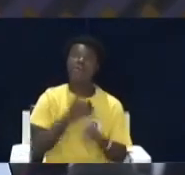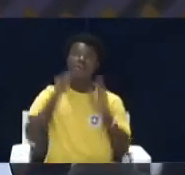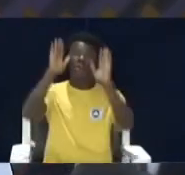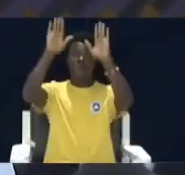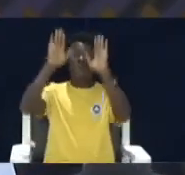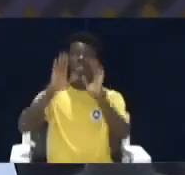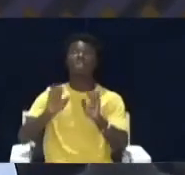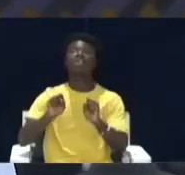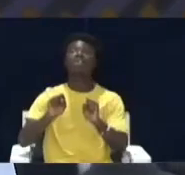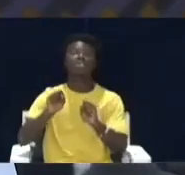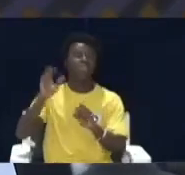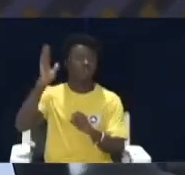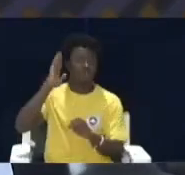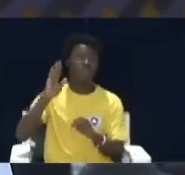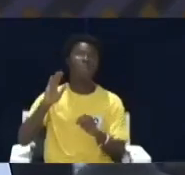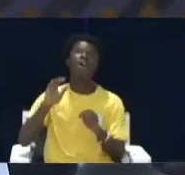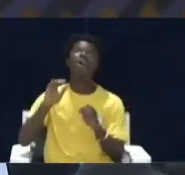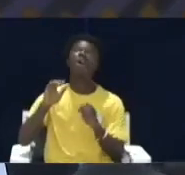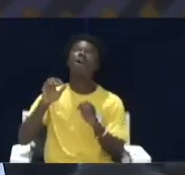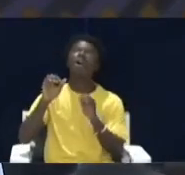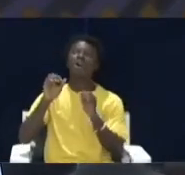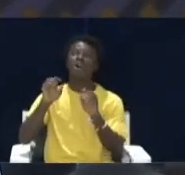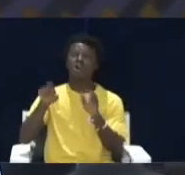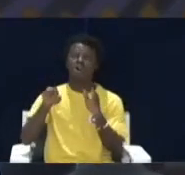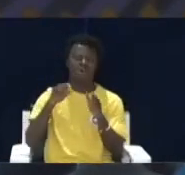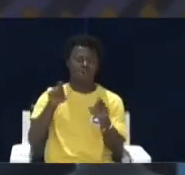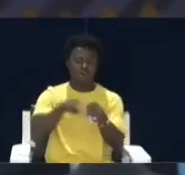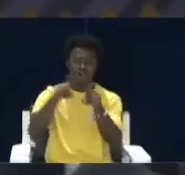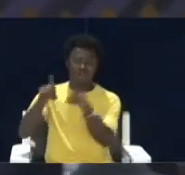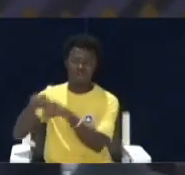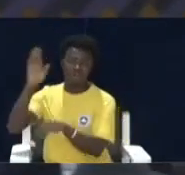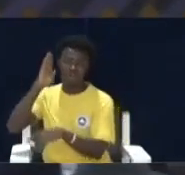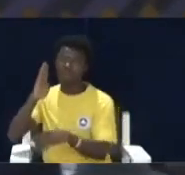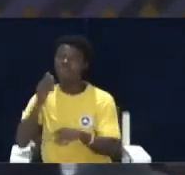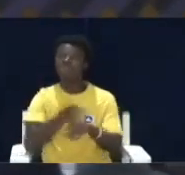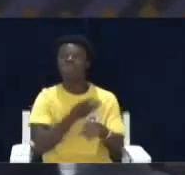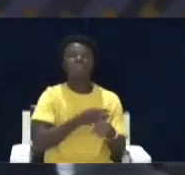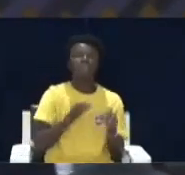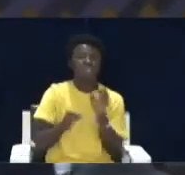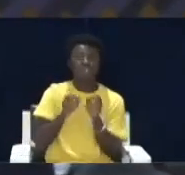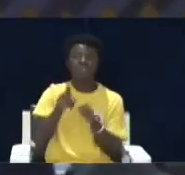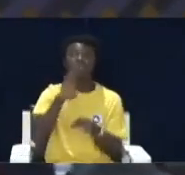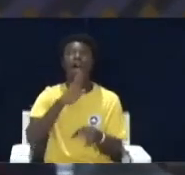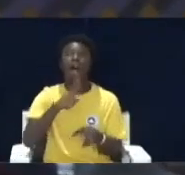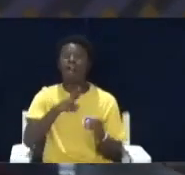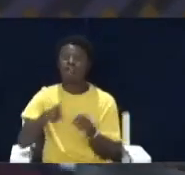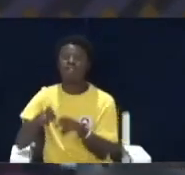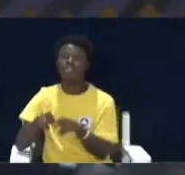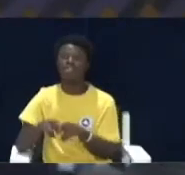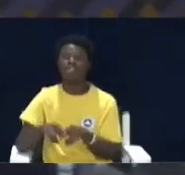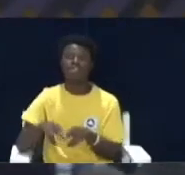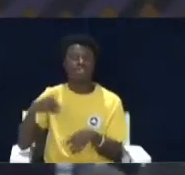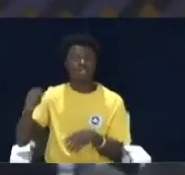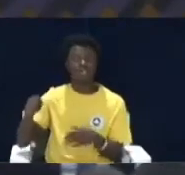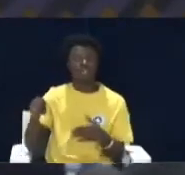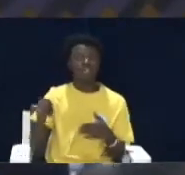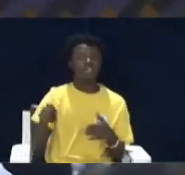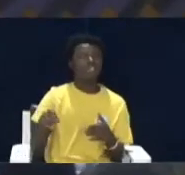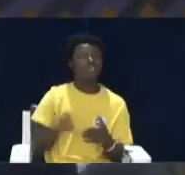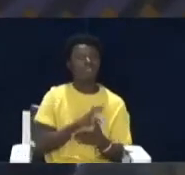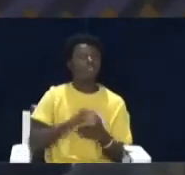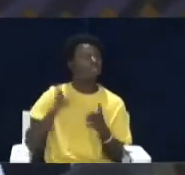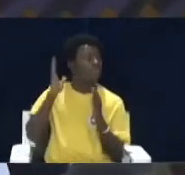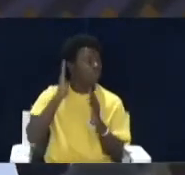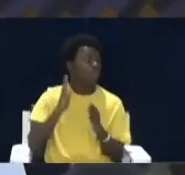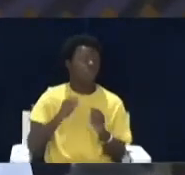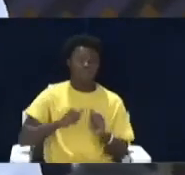wonders will also be multiplied. If you are ready, the musician will continue, and you